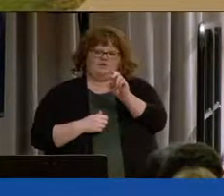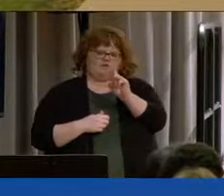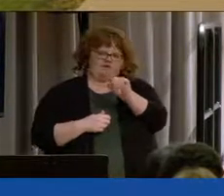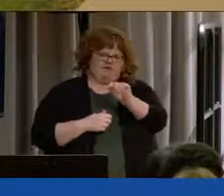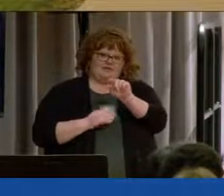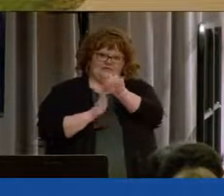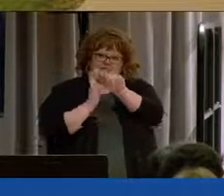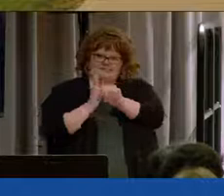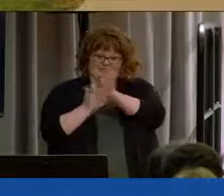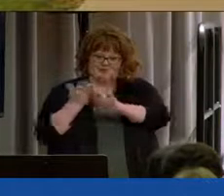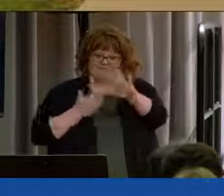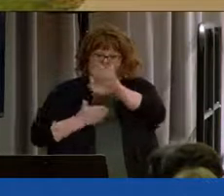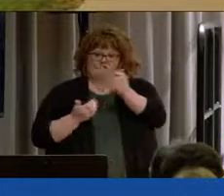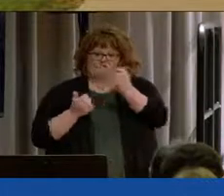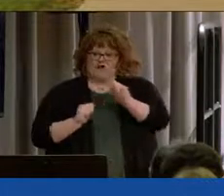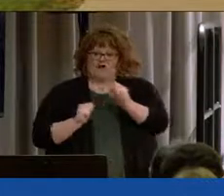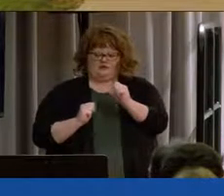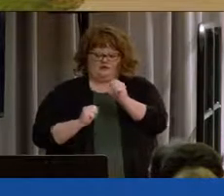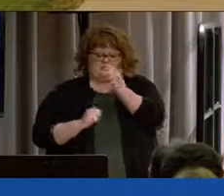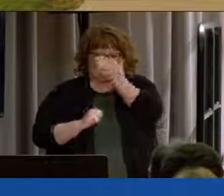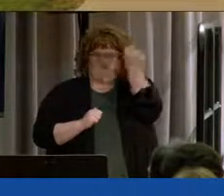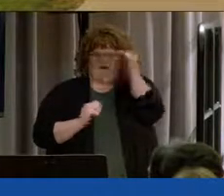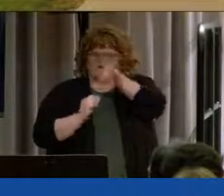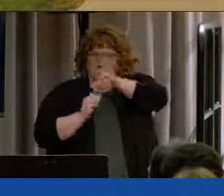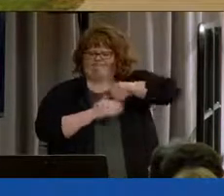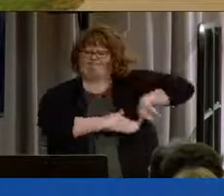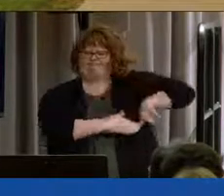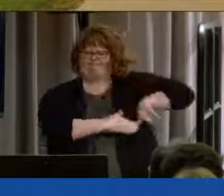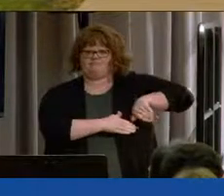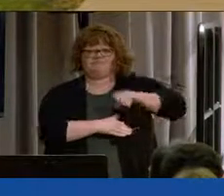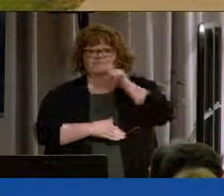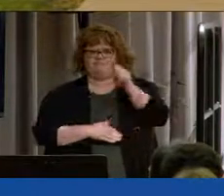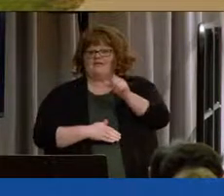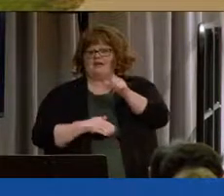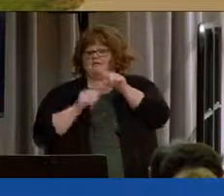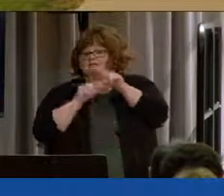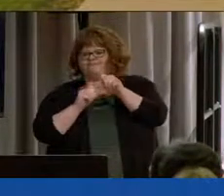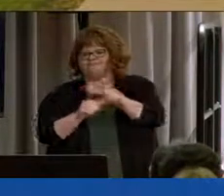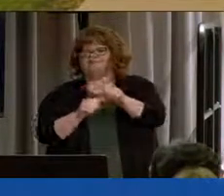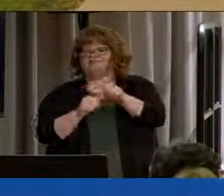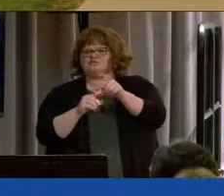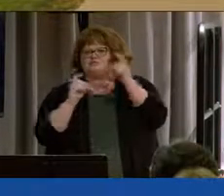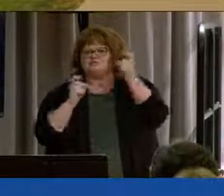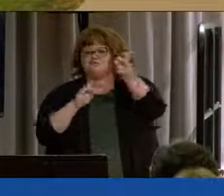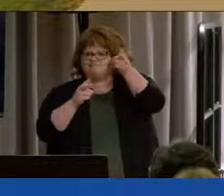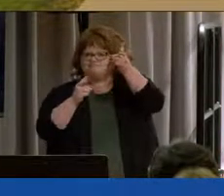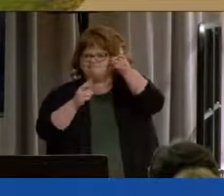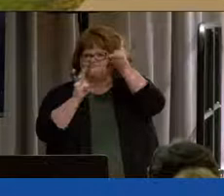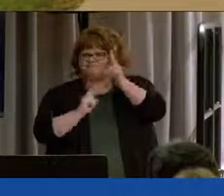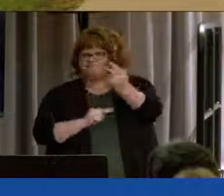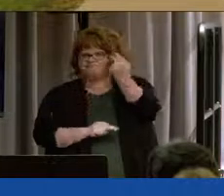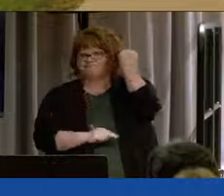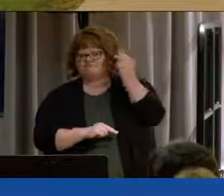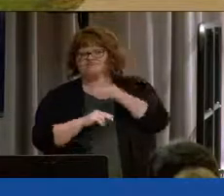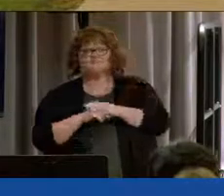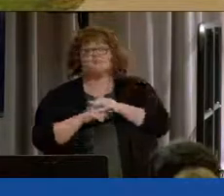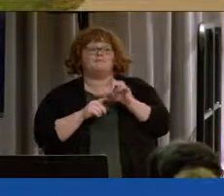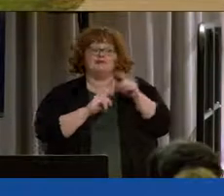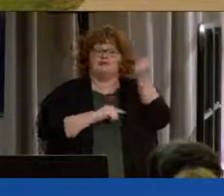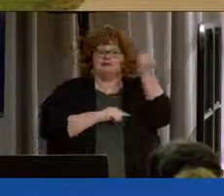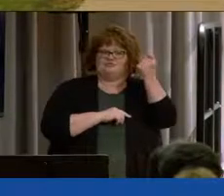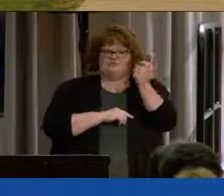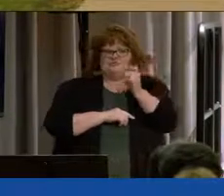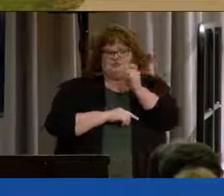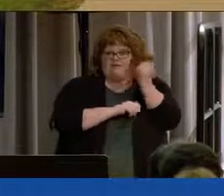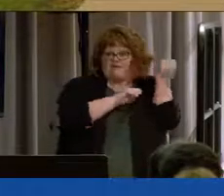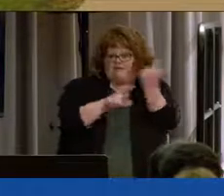May 4th, 1970. But truly no one forgot, including a group that now and continues to